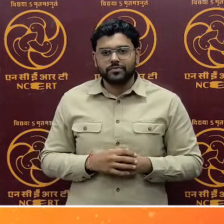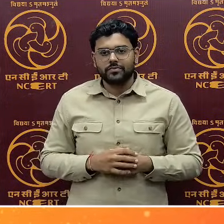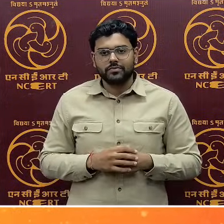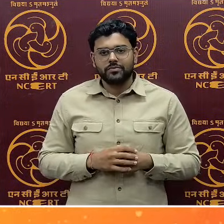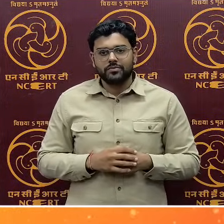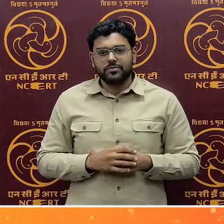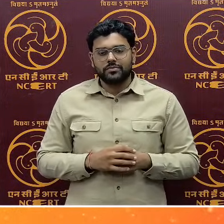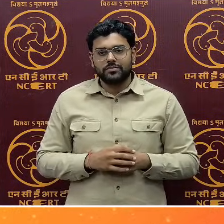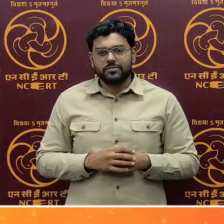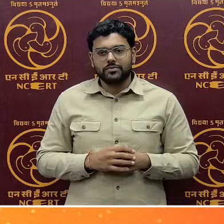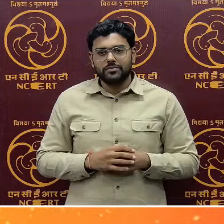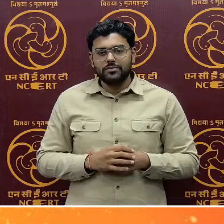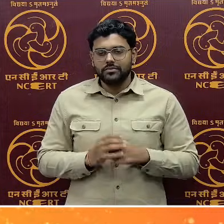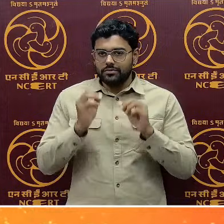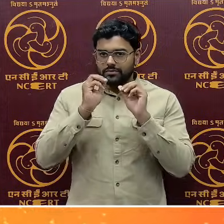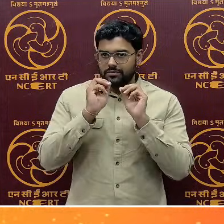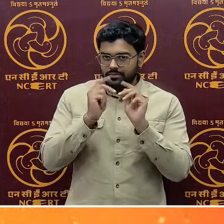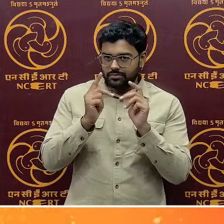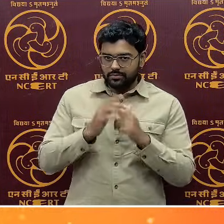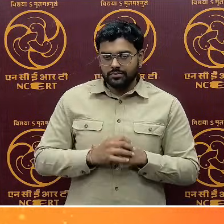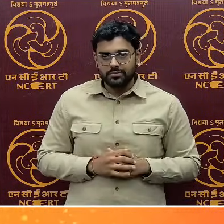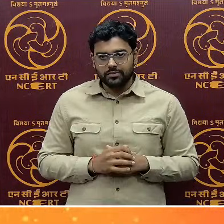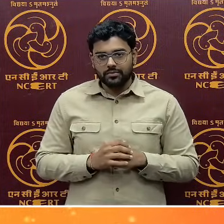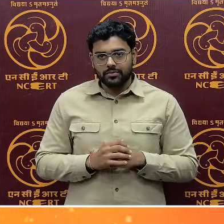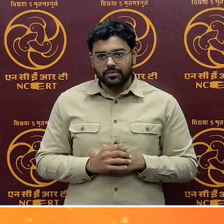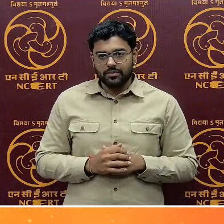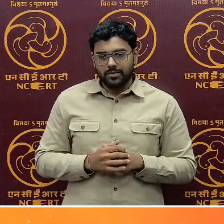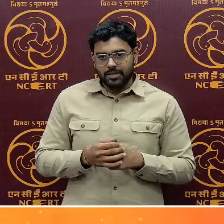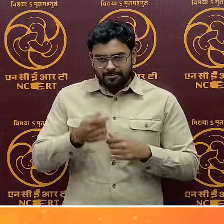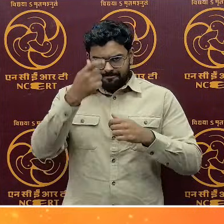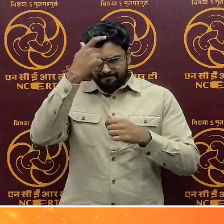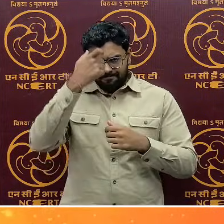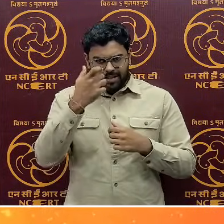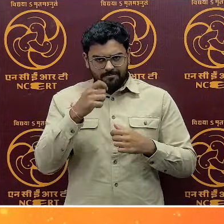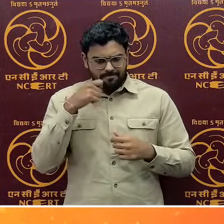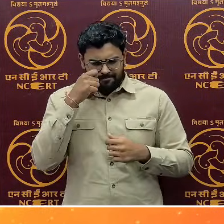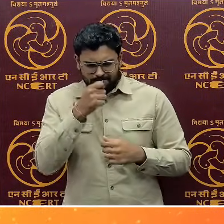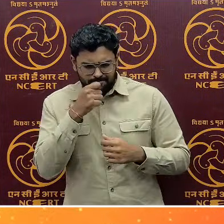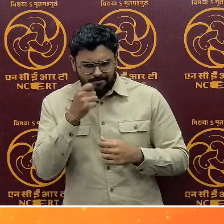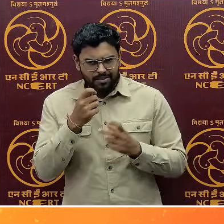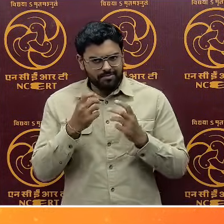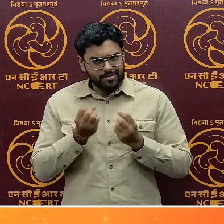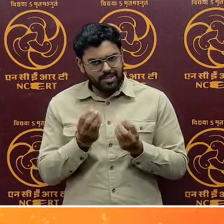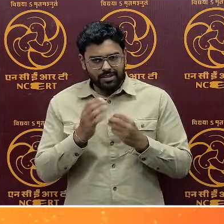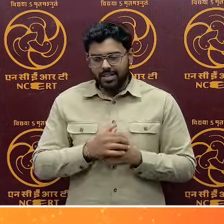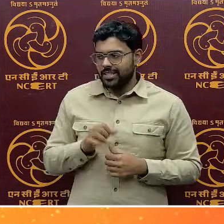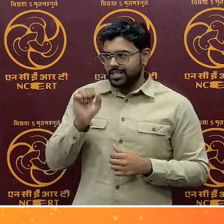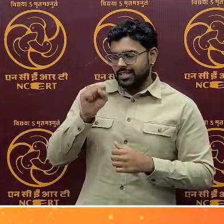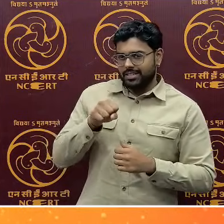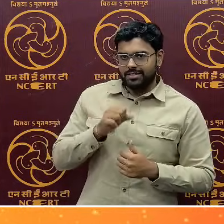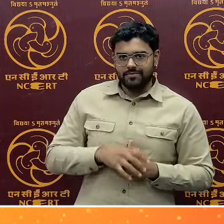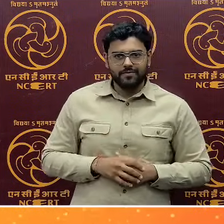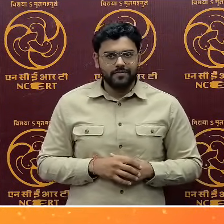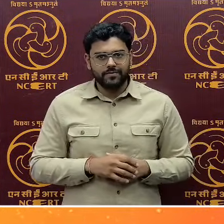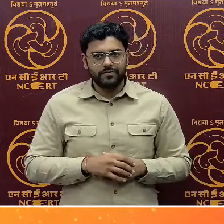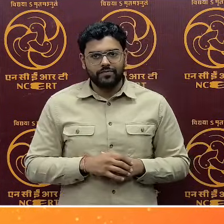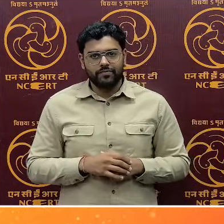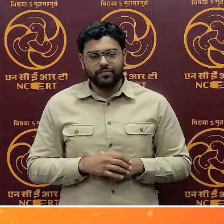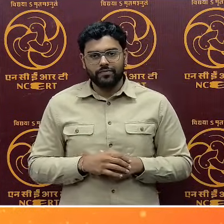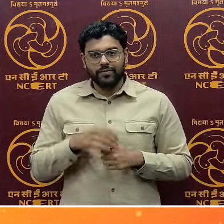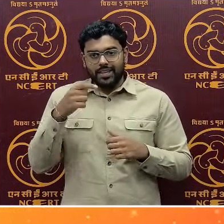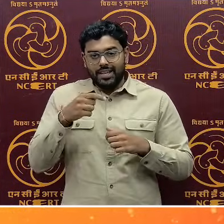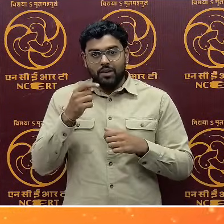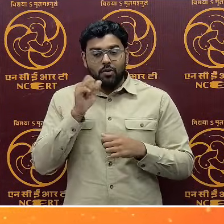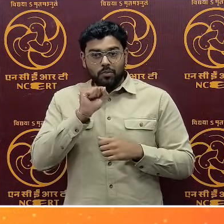word. Okay, so your detective cap is on, I guess. Absolutely. Okay,